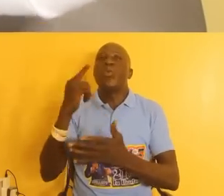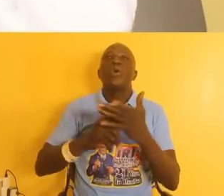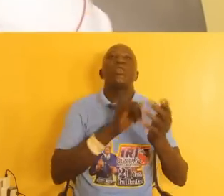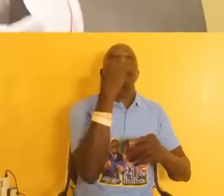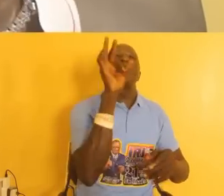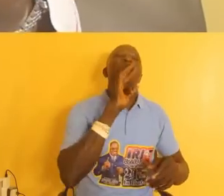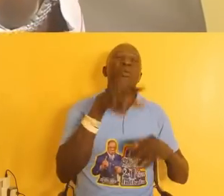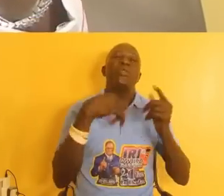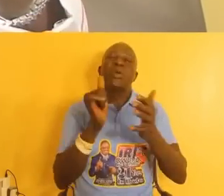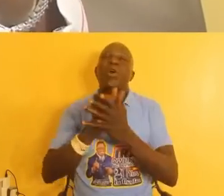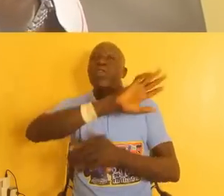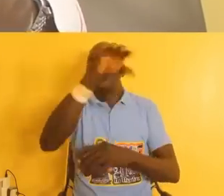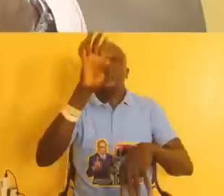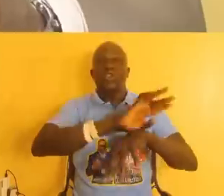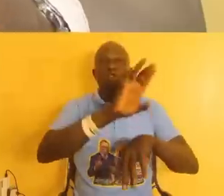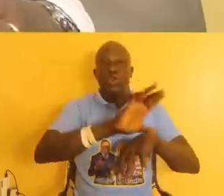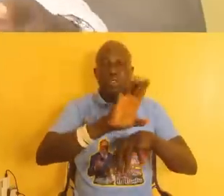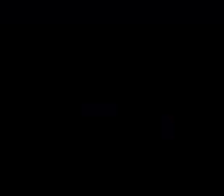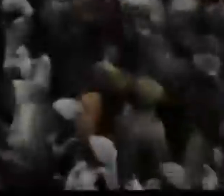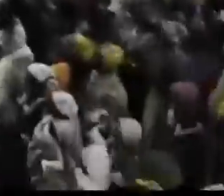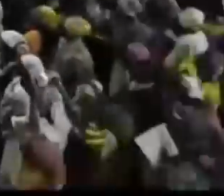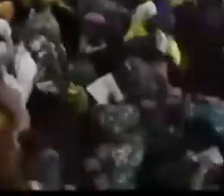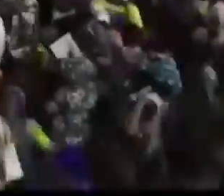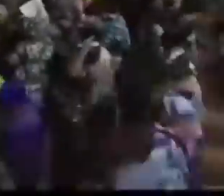Spirit says the church.